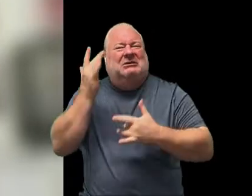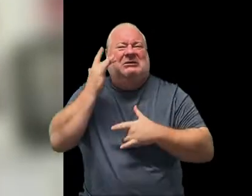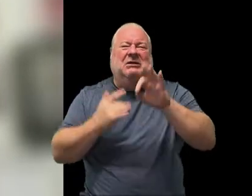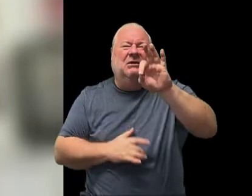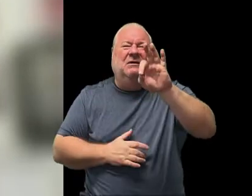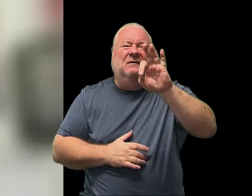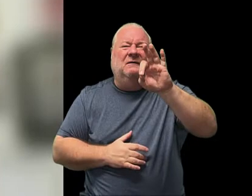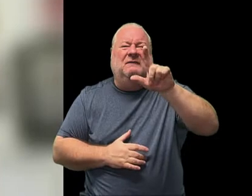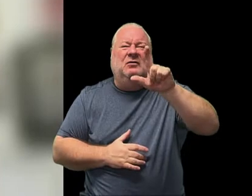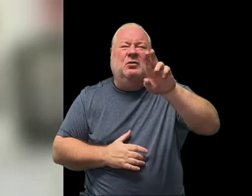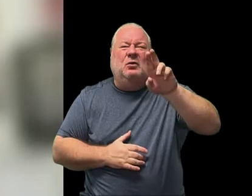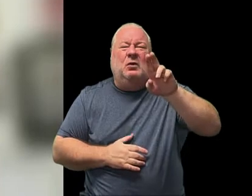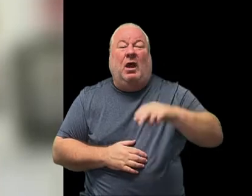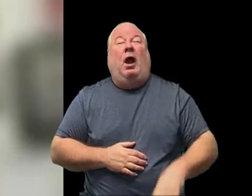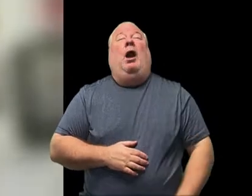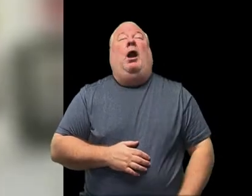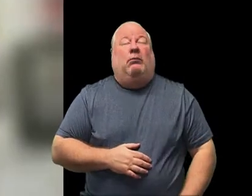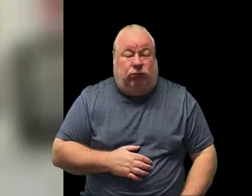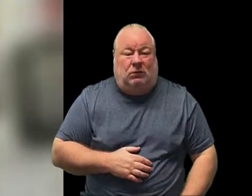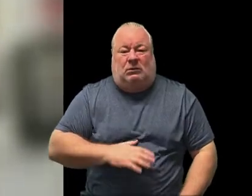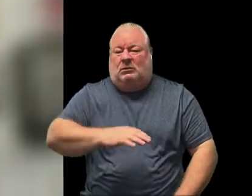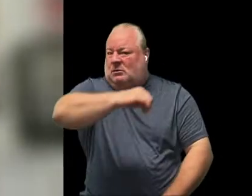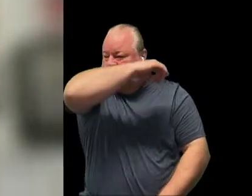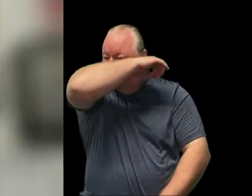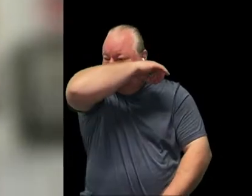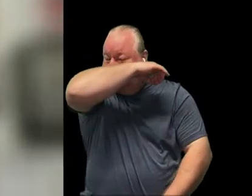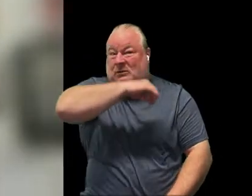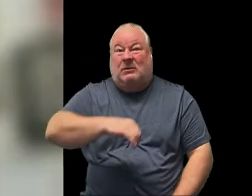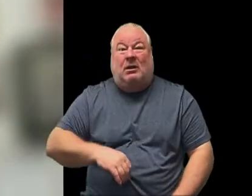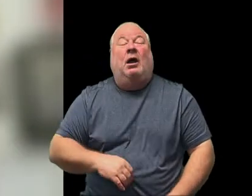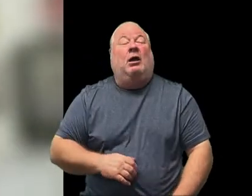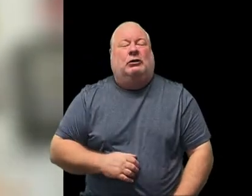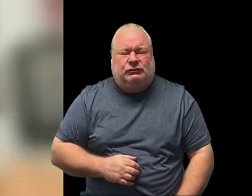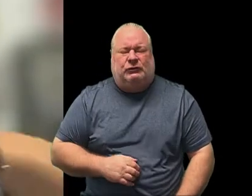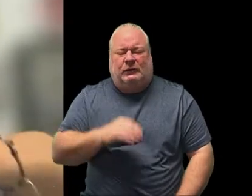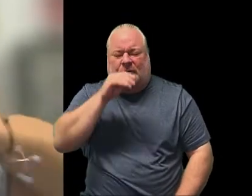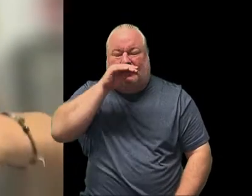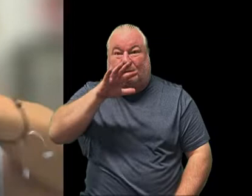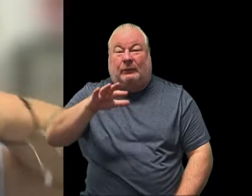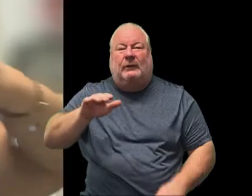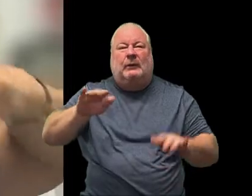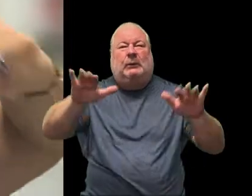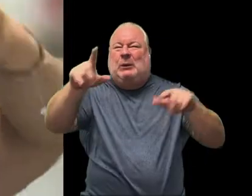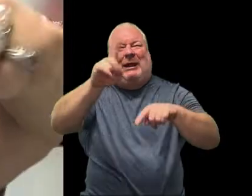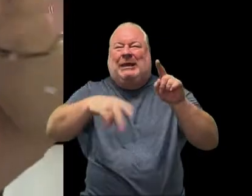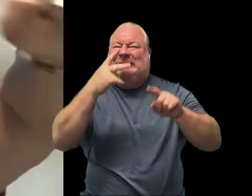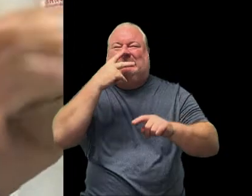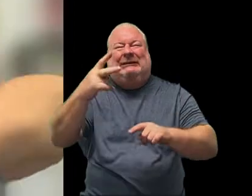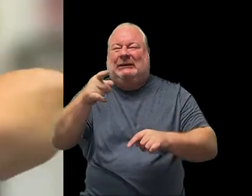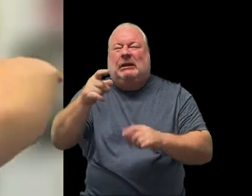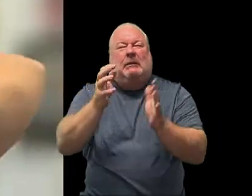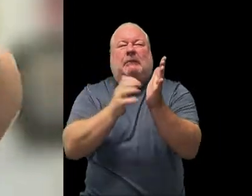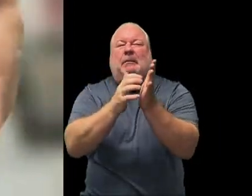and somebody sneezes, achoo, and you don't have a mask, those droplets are gonna